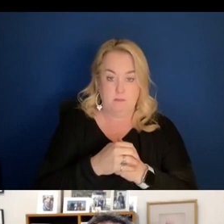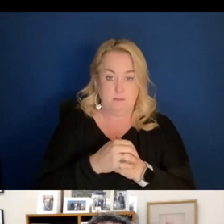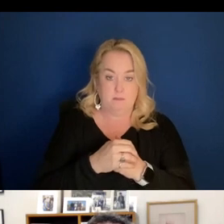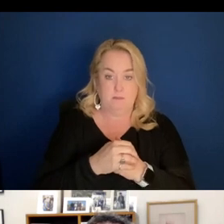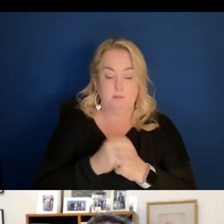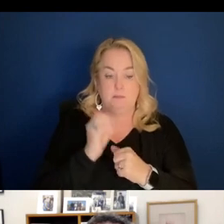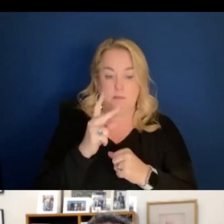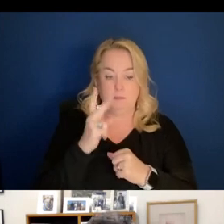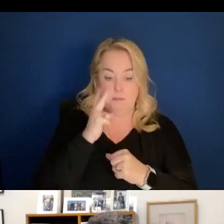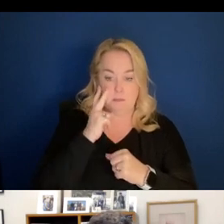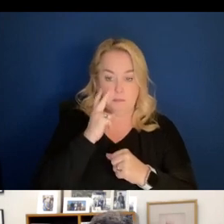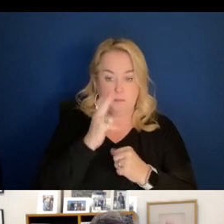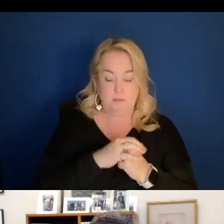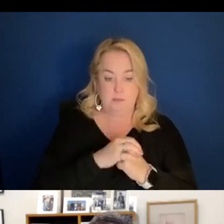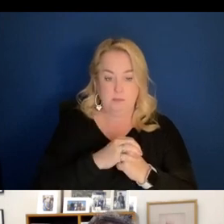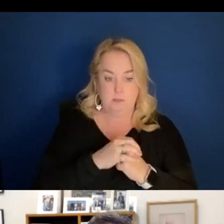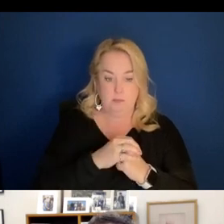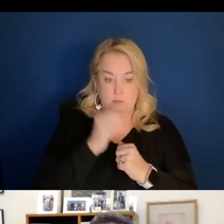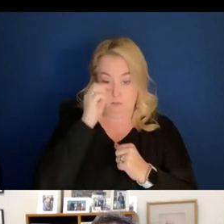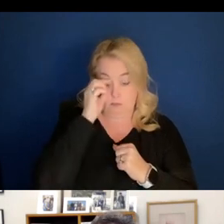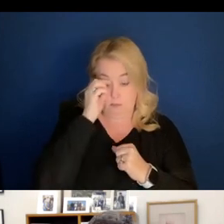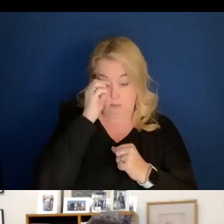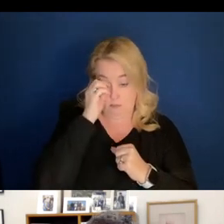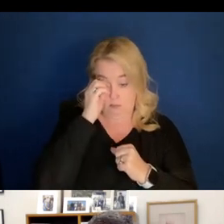Let's see here. Sorry, just about the.